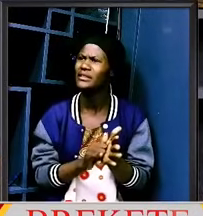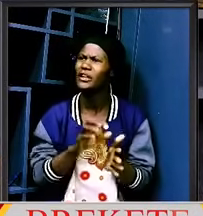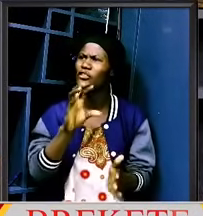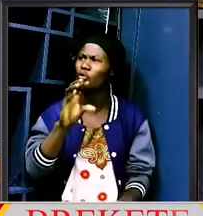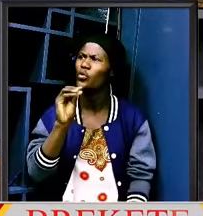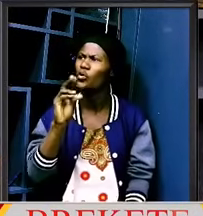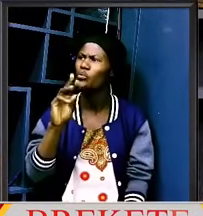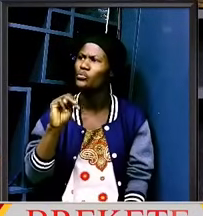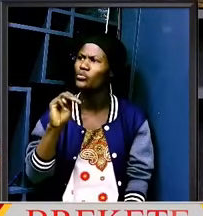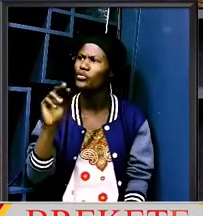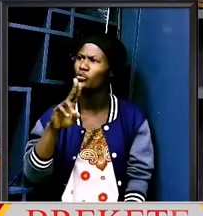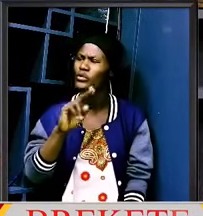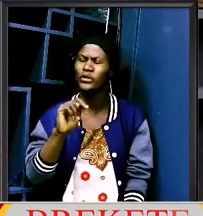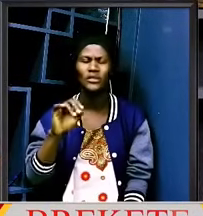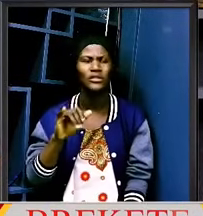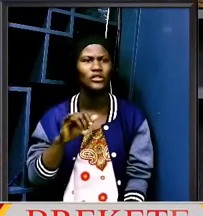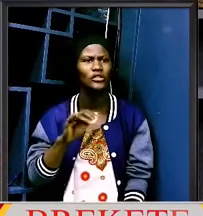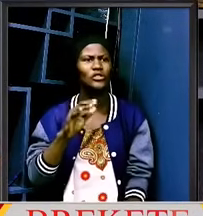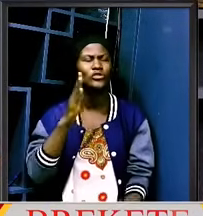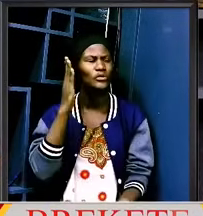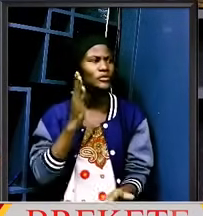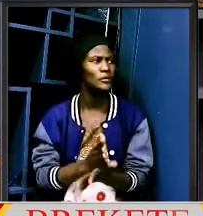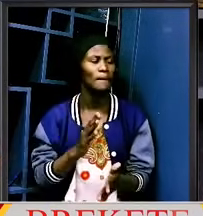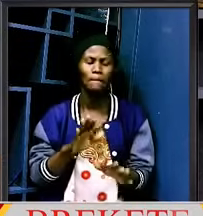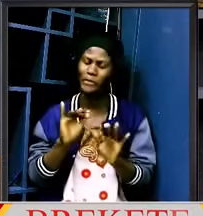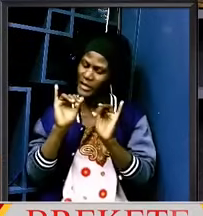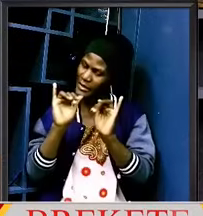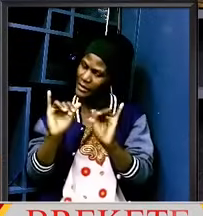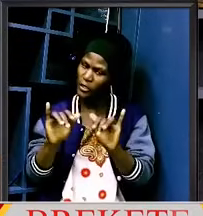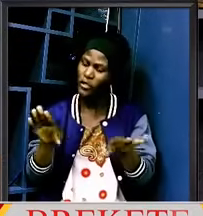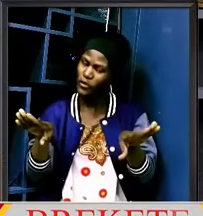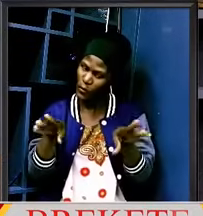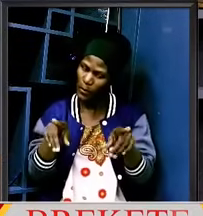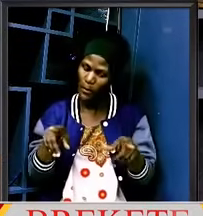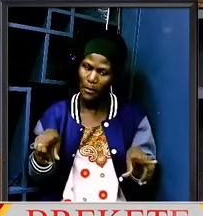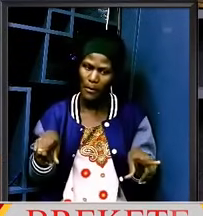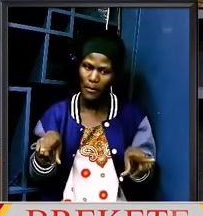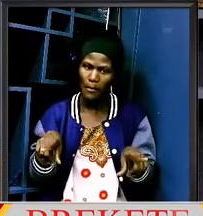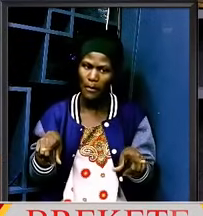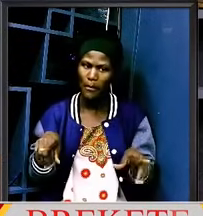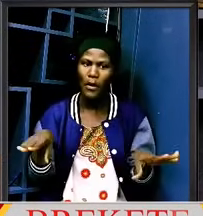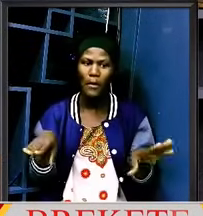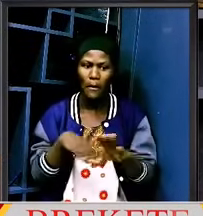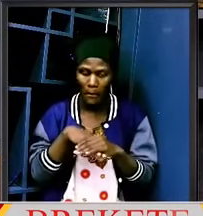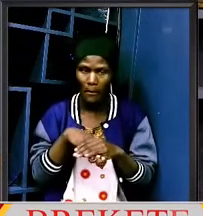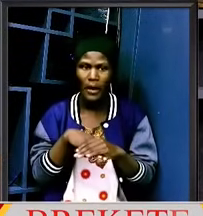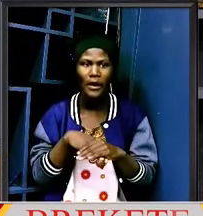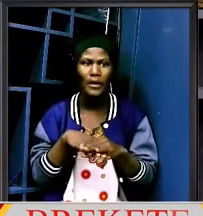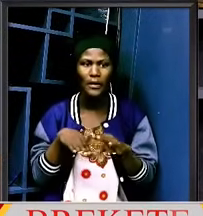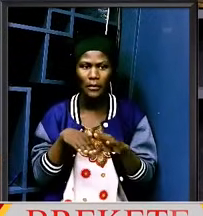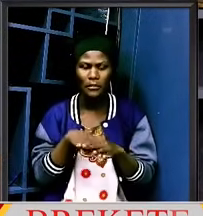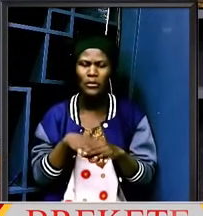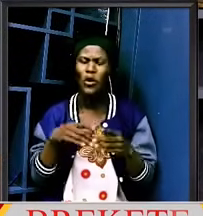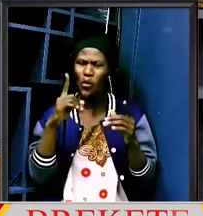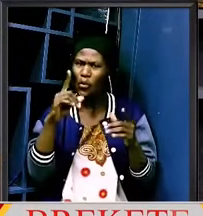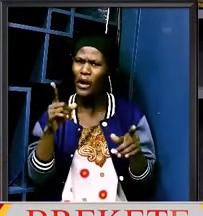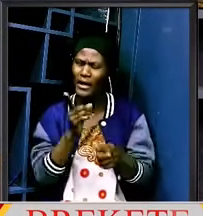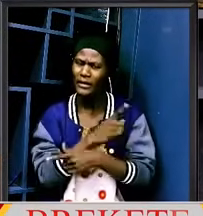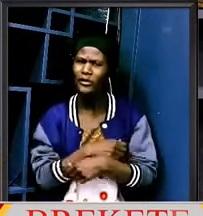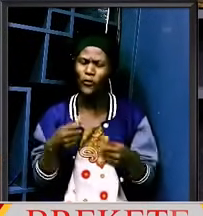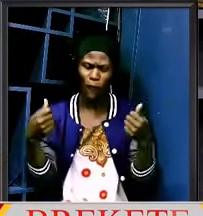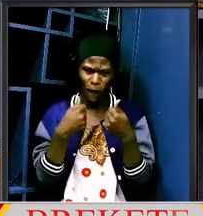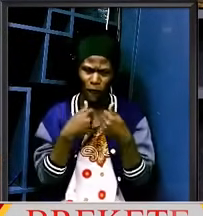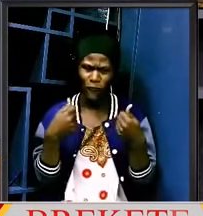be avoided. Leave them for them. Make them they marry each other, they kill each other. Yes. One day they go start fight amongst themselves and they